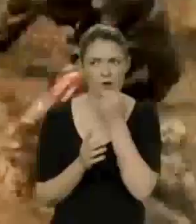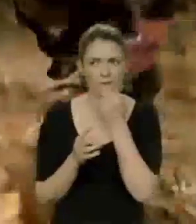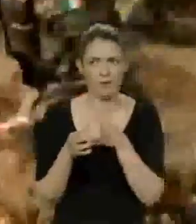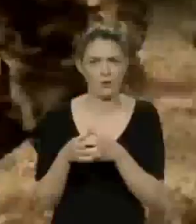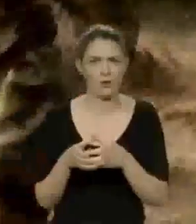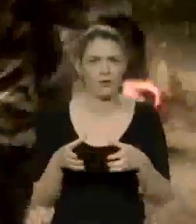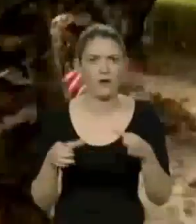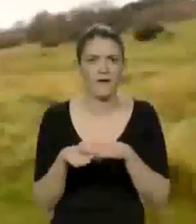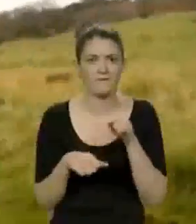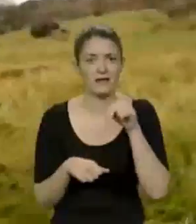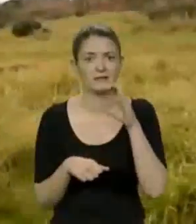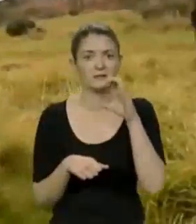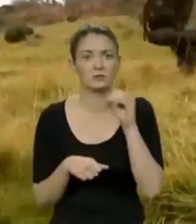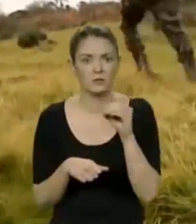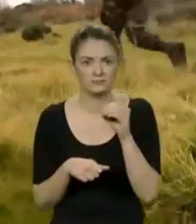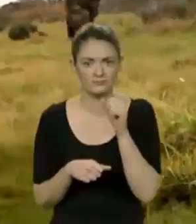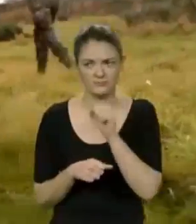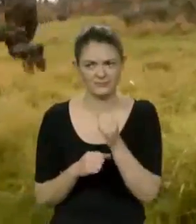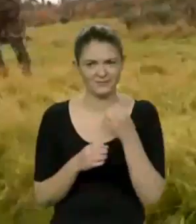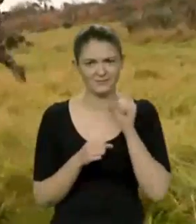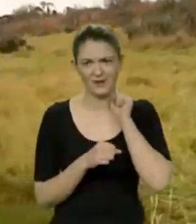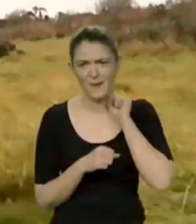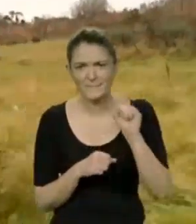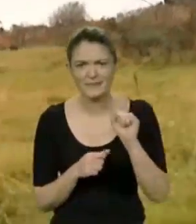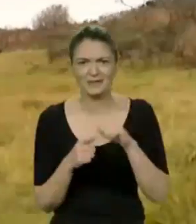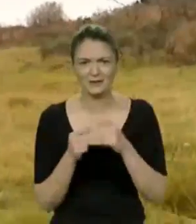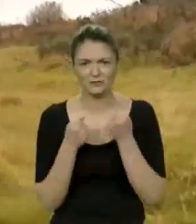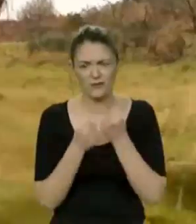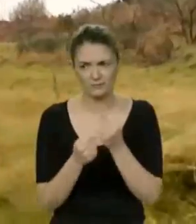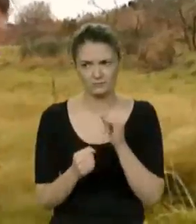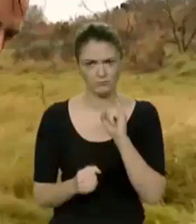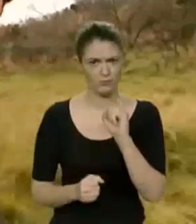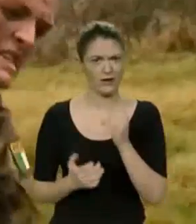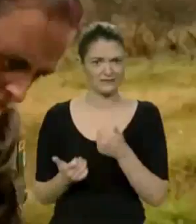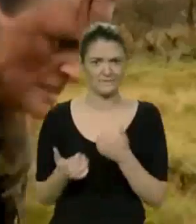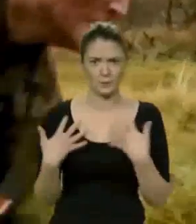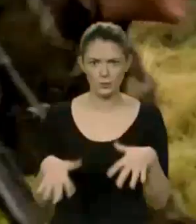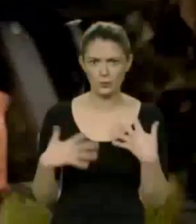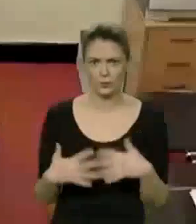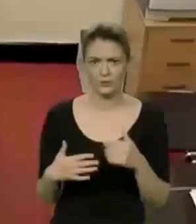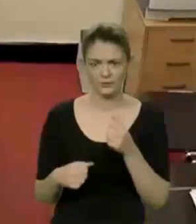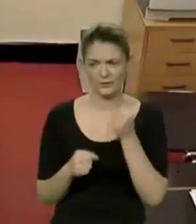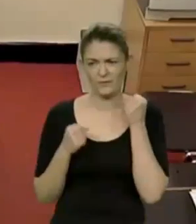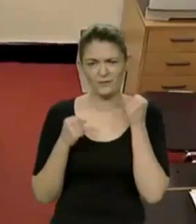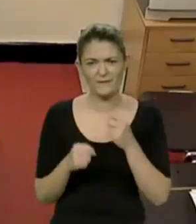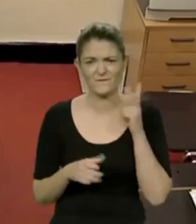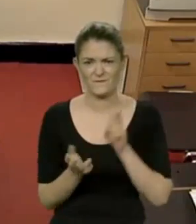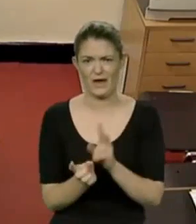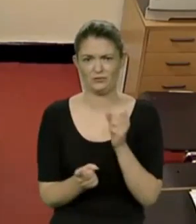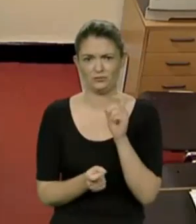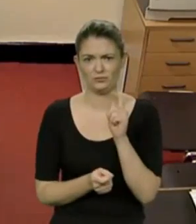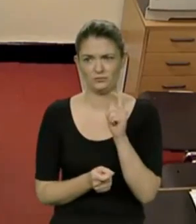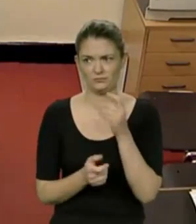It's been noted by a number of NCOs that your dedication and basically your drive is impressive. You're